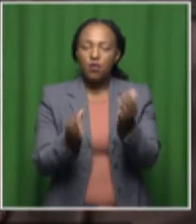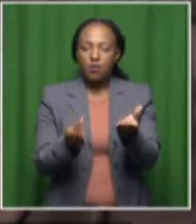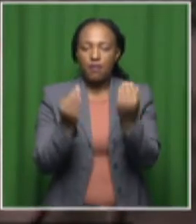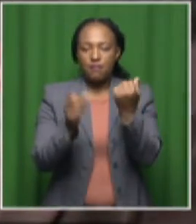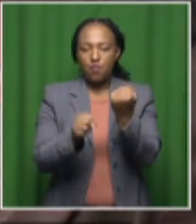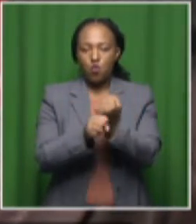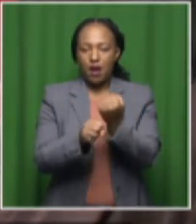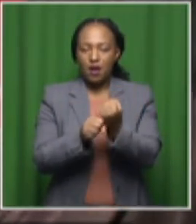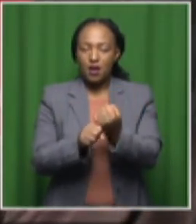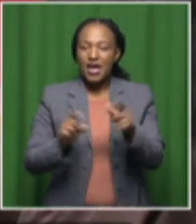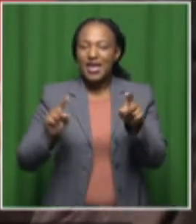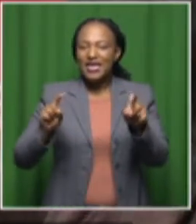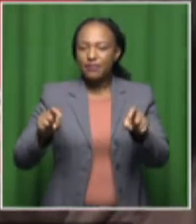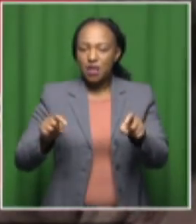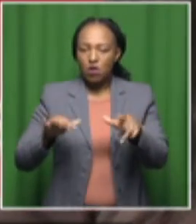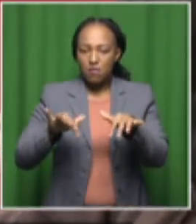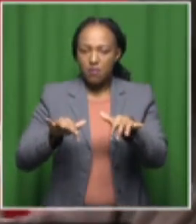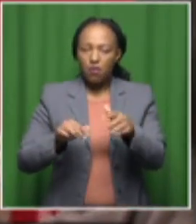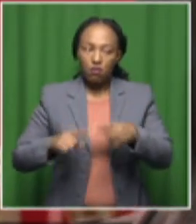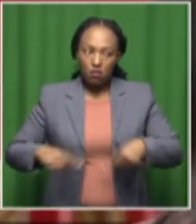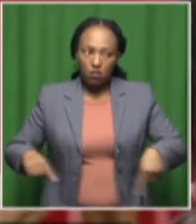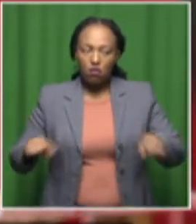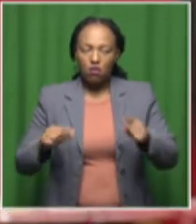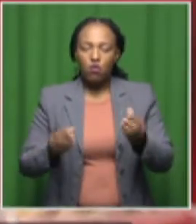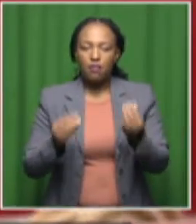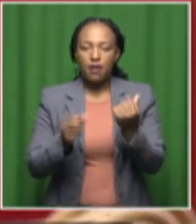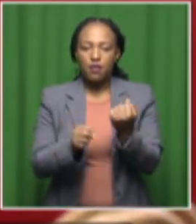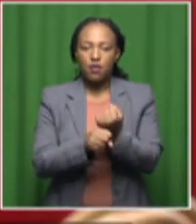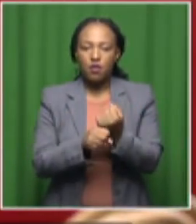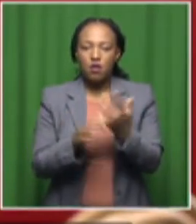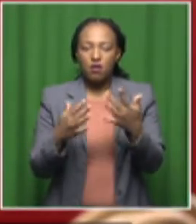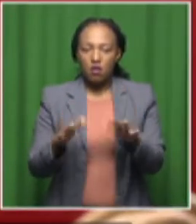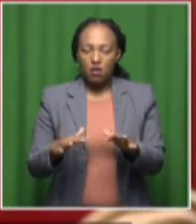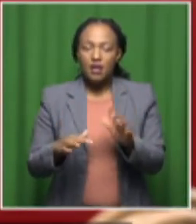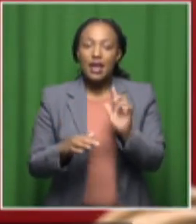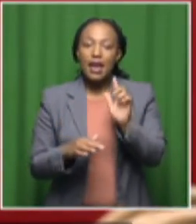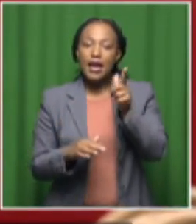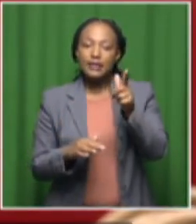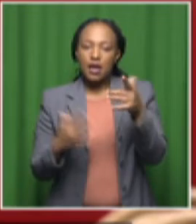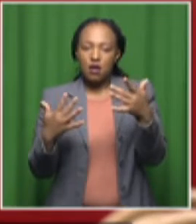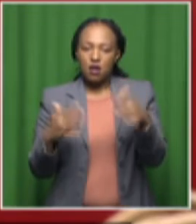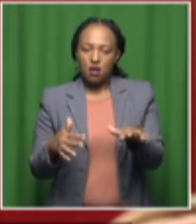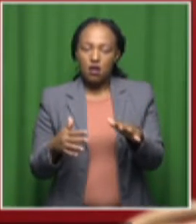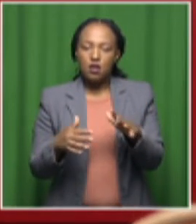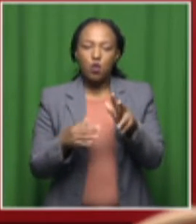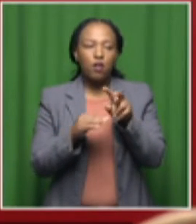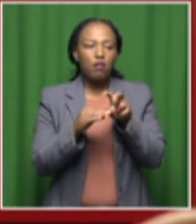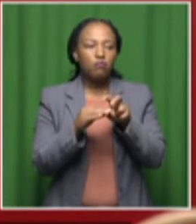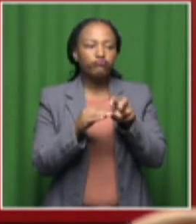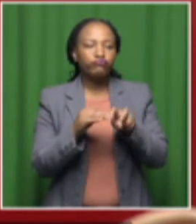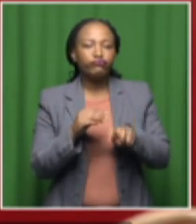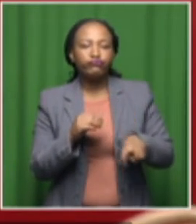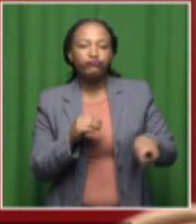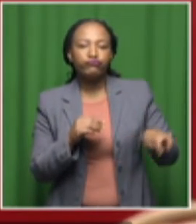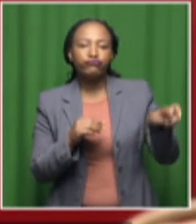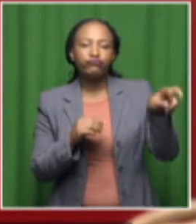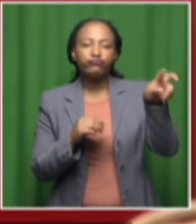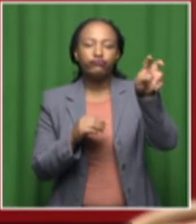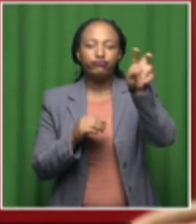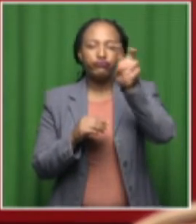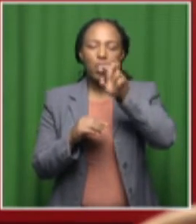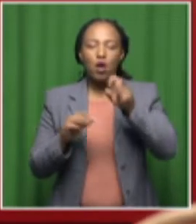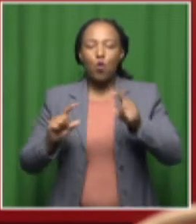of course it will depart on its Antarctic voyages here from Cape Town.